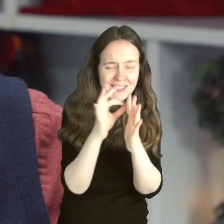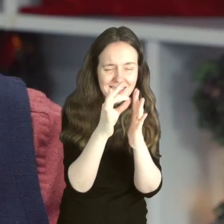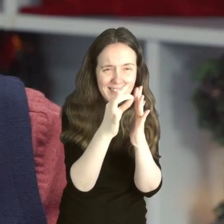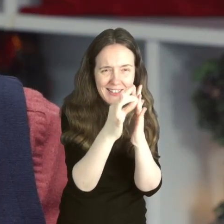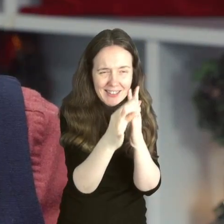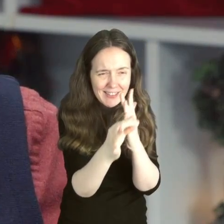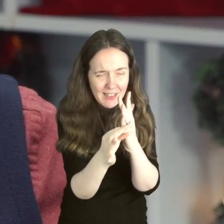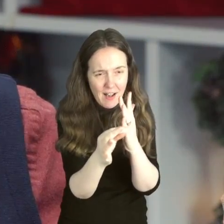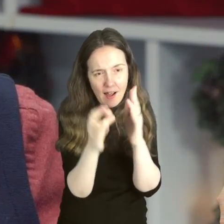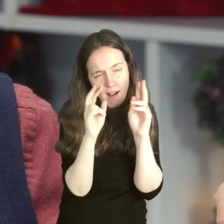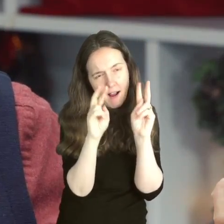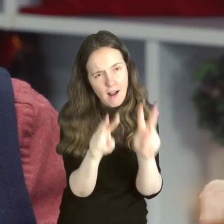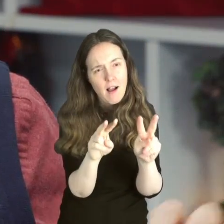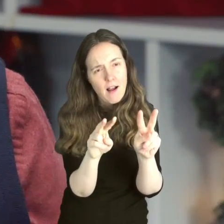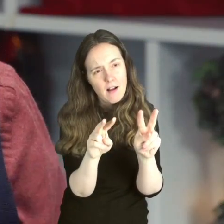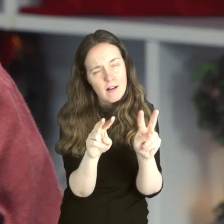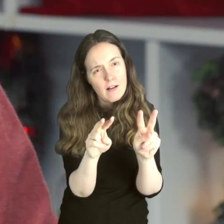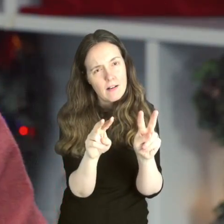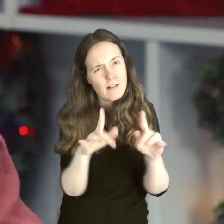detail?